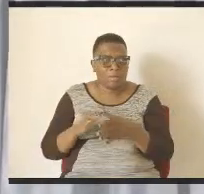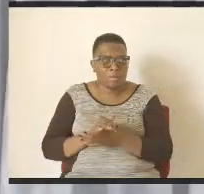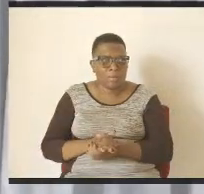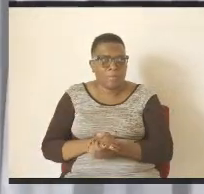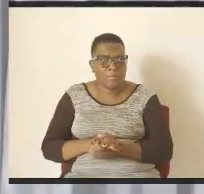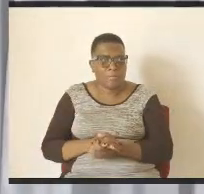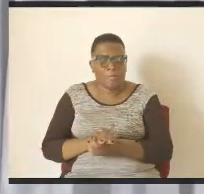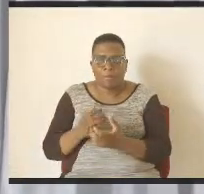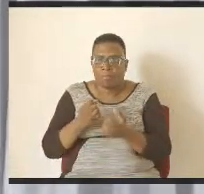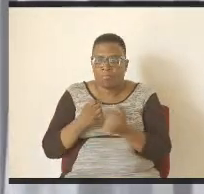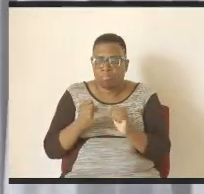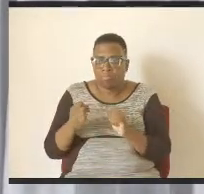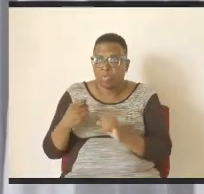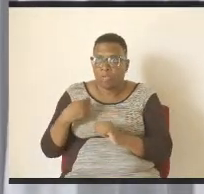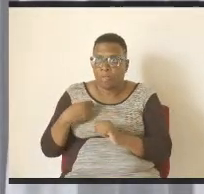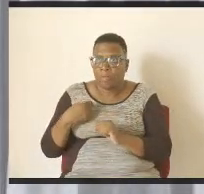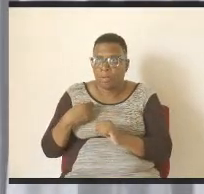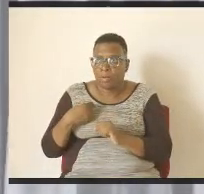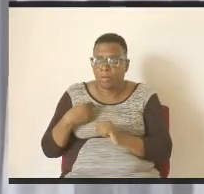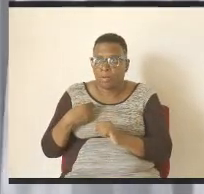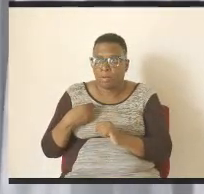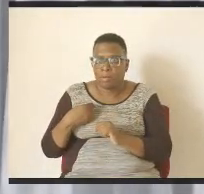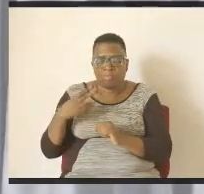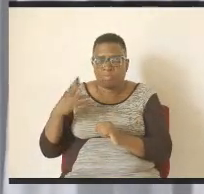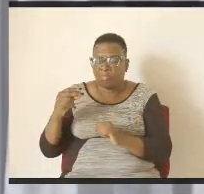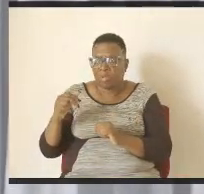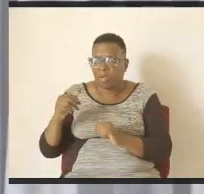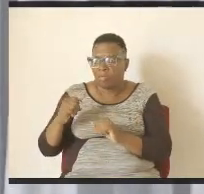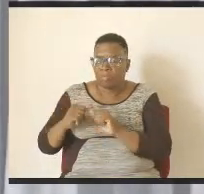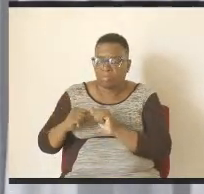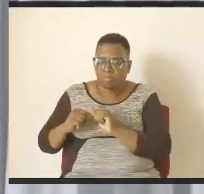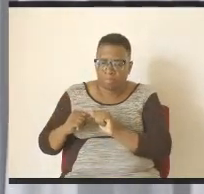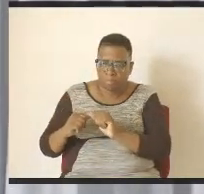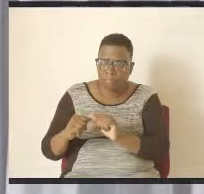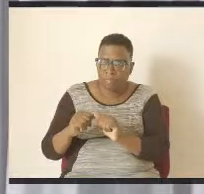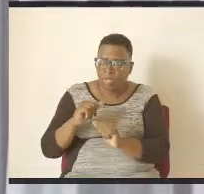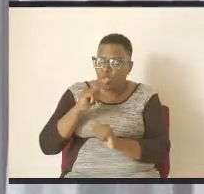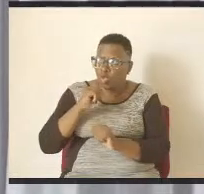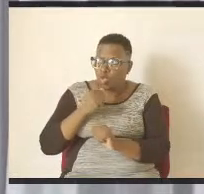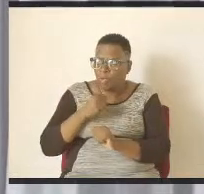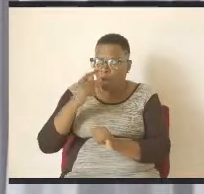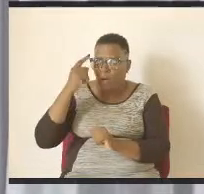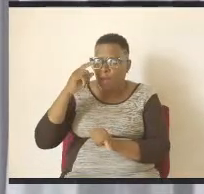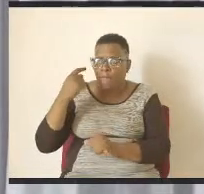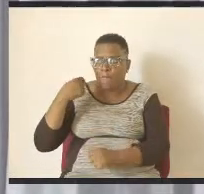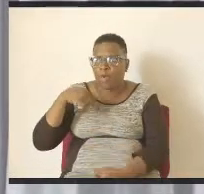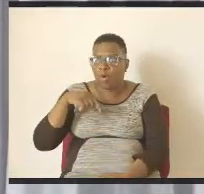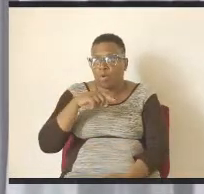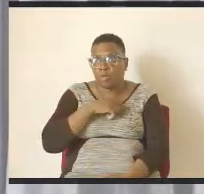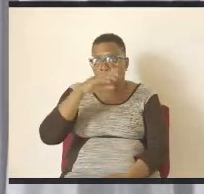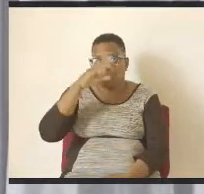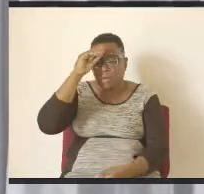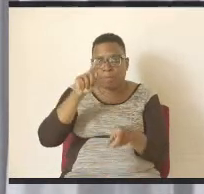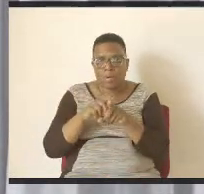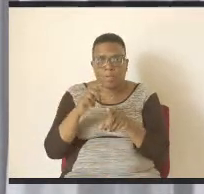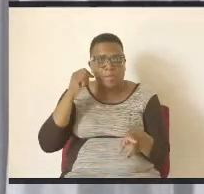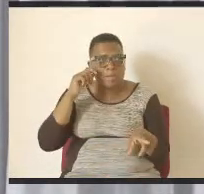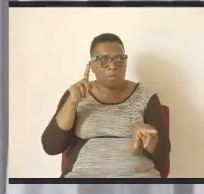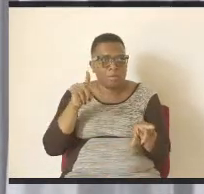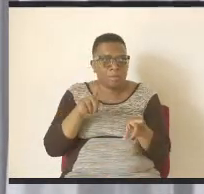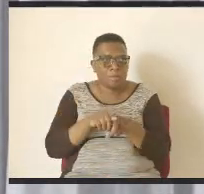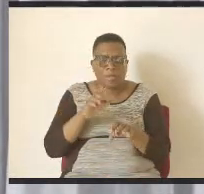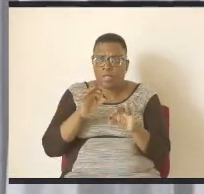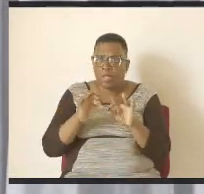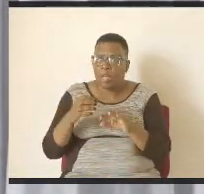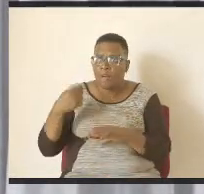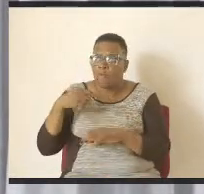to rescue me." But he went through all of that for us. Brothers and sisters, if we are going